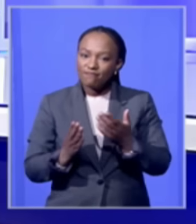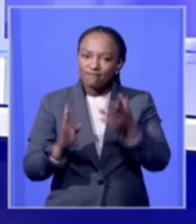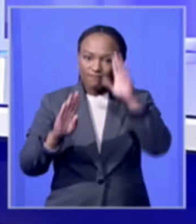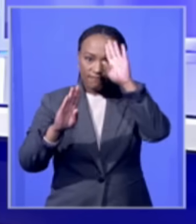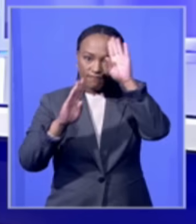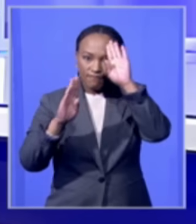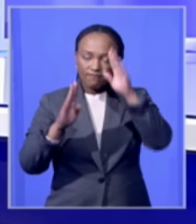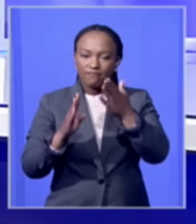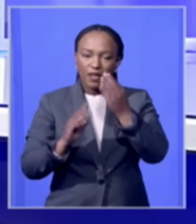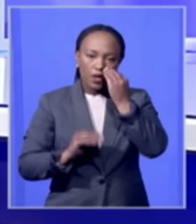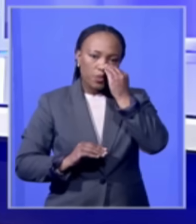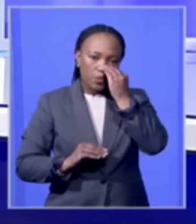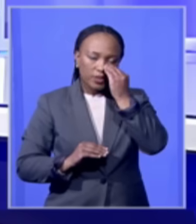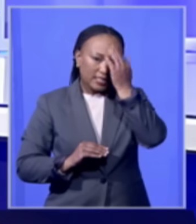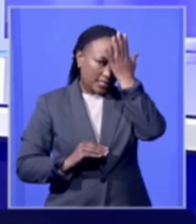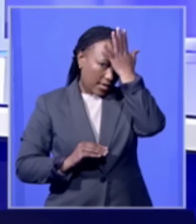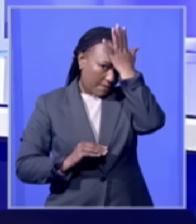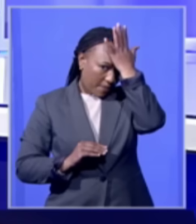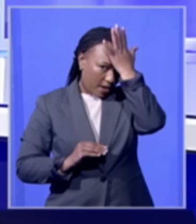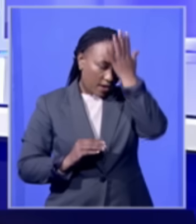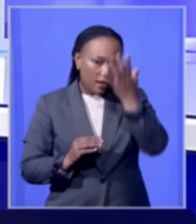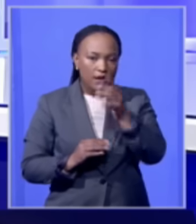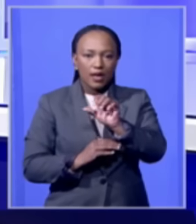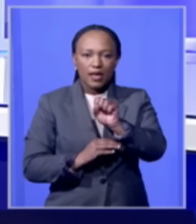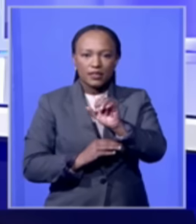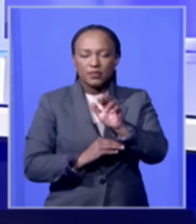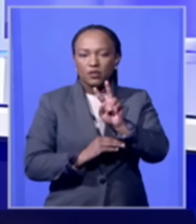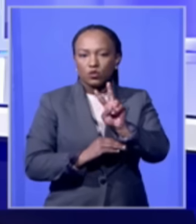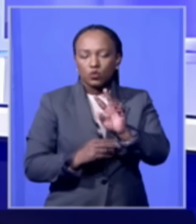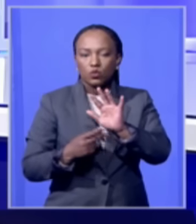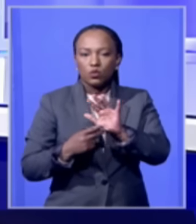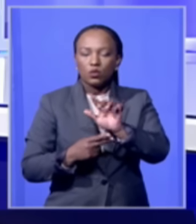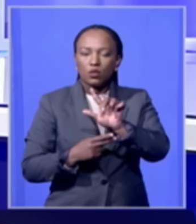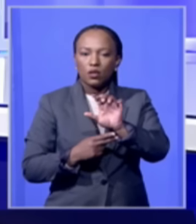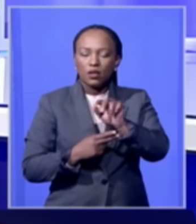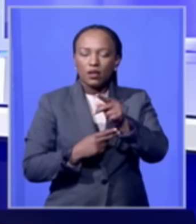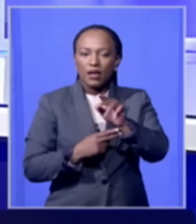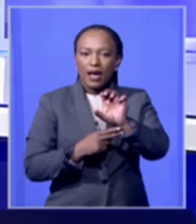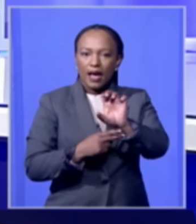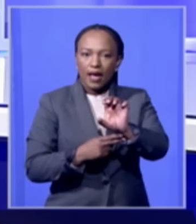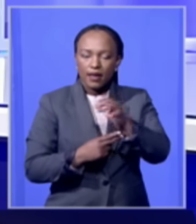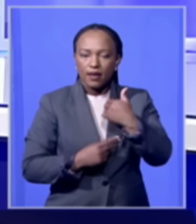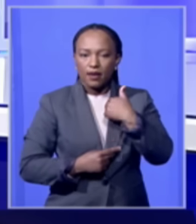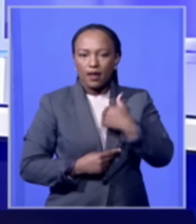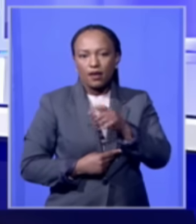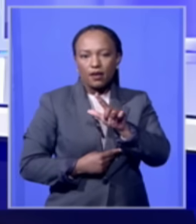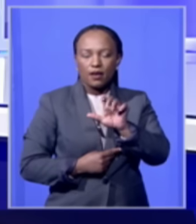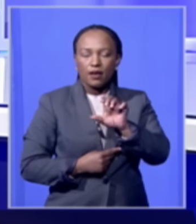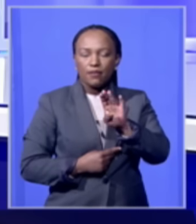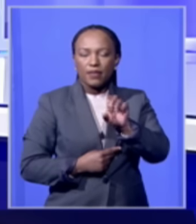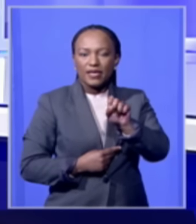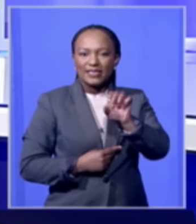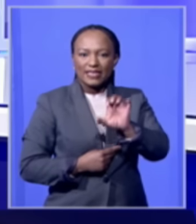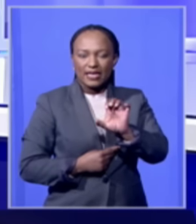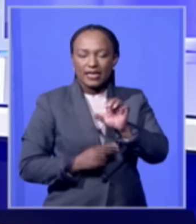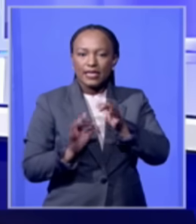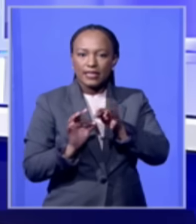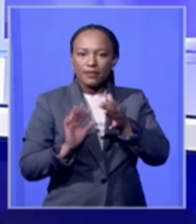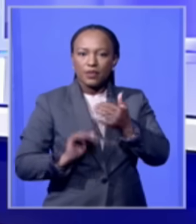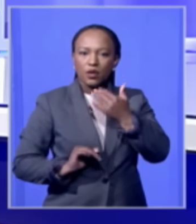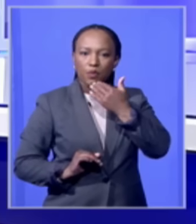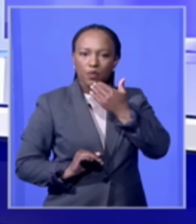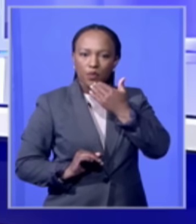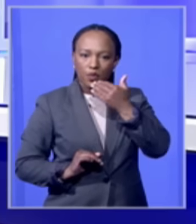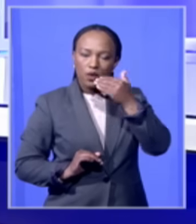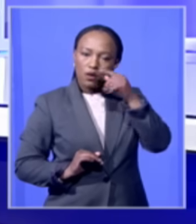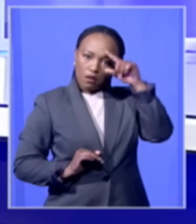Bešunthobela ditabeng tša Sepedi go SABC 2 le go SABC Lehae ke lebeseng ka dimeng gomme ke tla thušana le mofetoledi wa